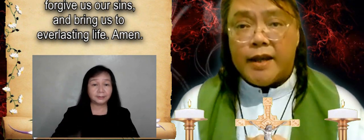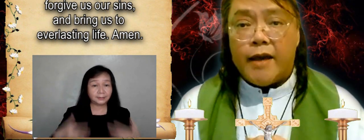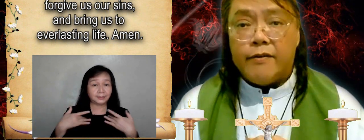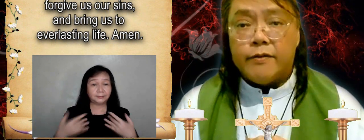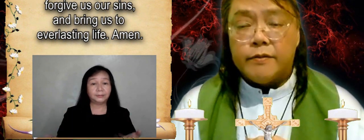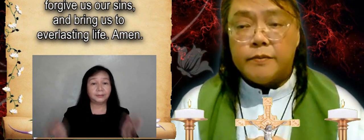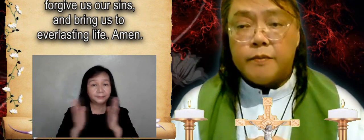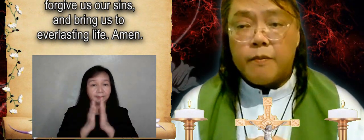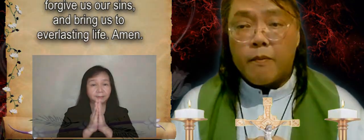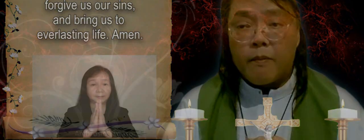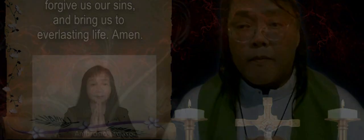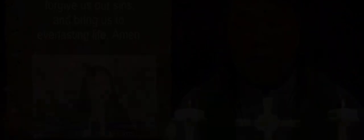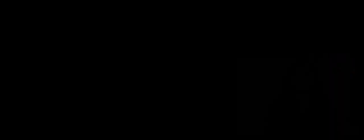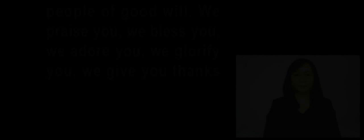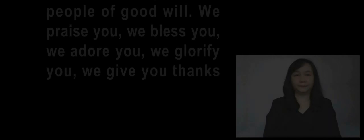everlasting life. Amen.